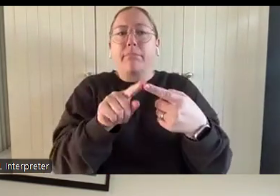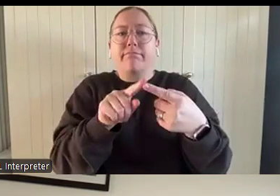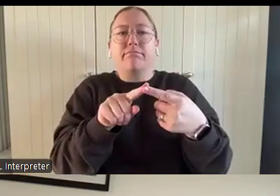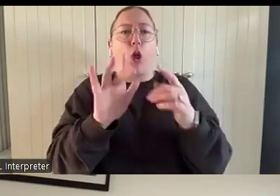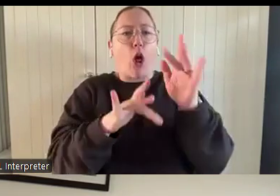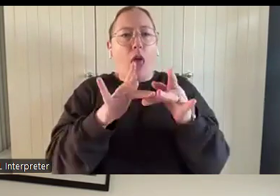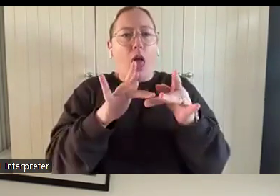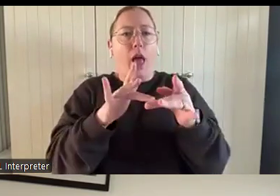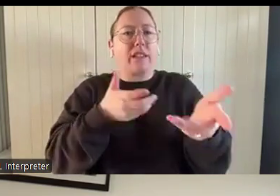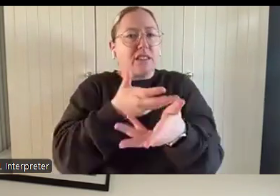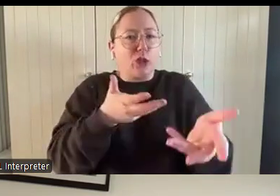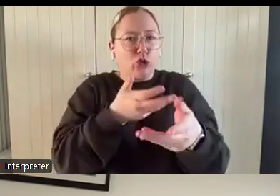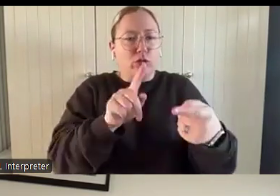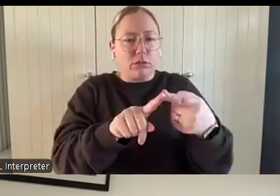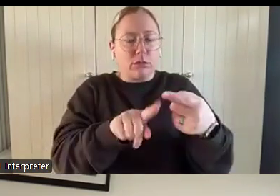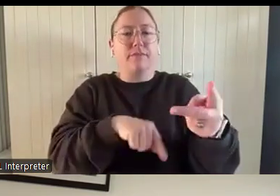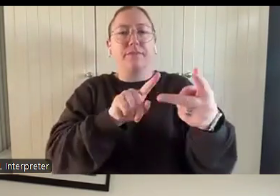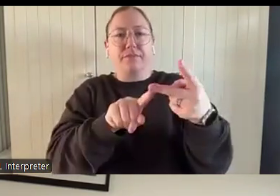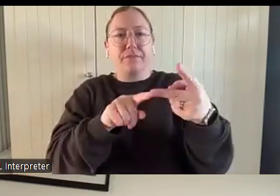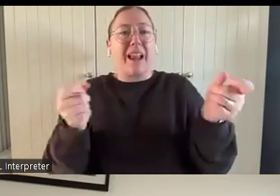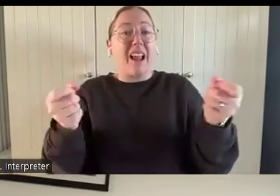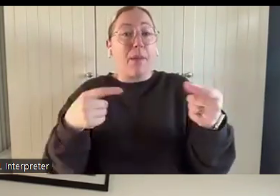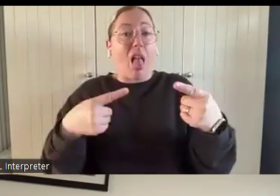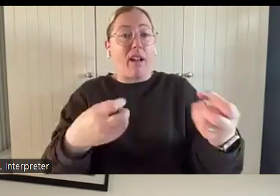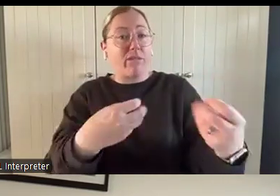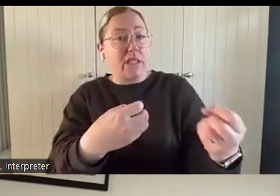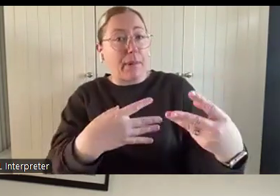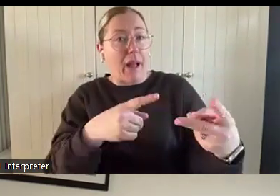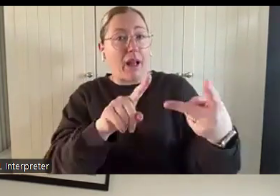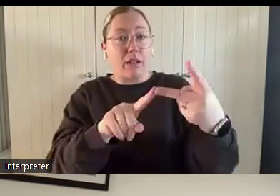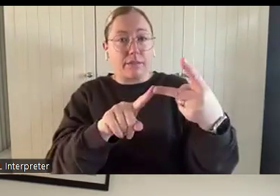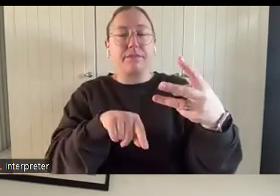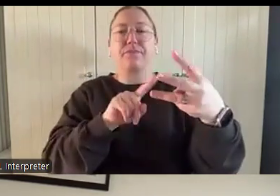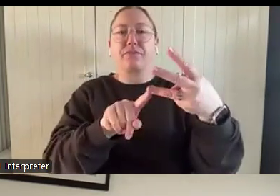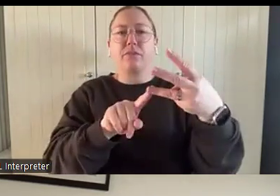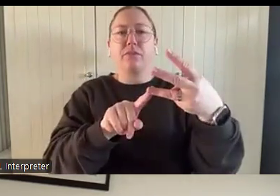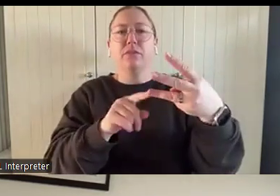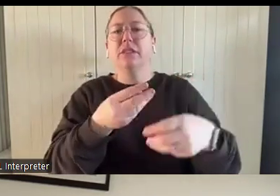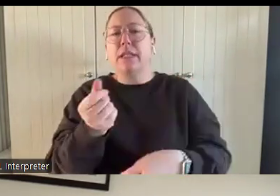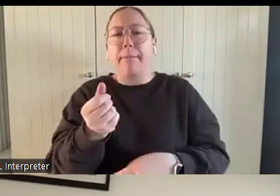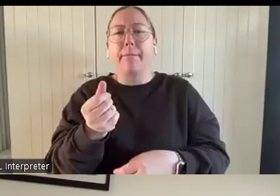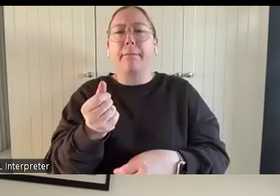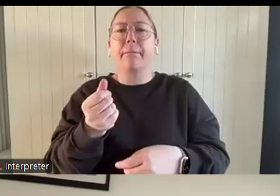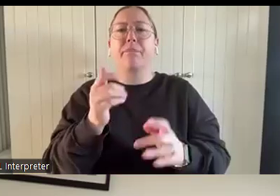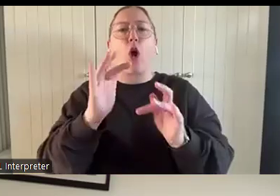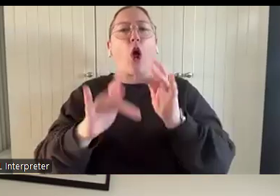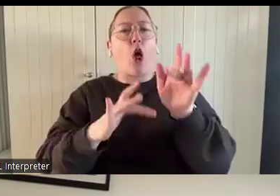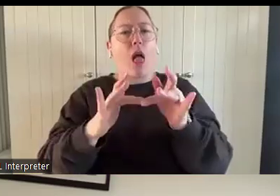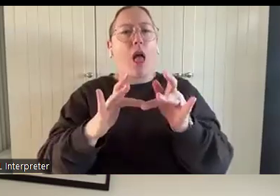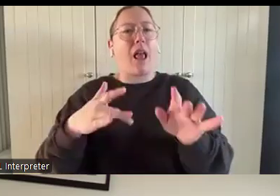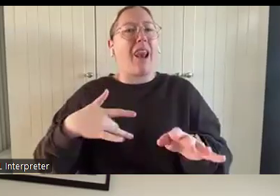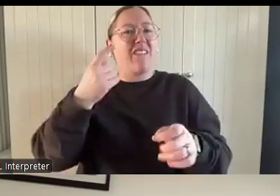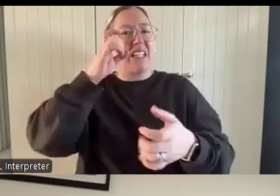discussions, others shared feedback via email, and some contributed through our online lived experience network